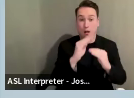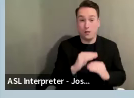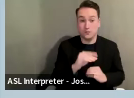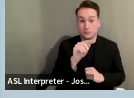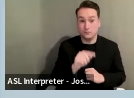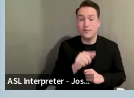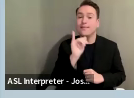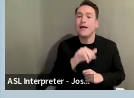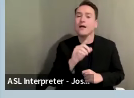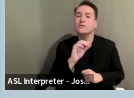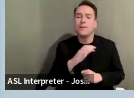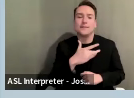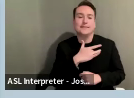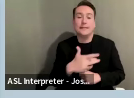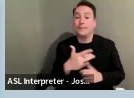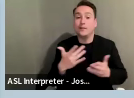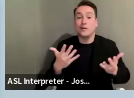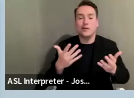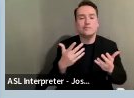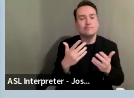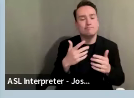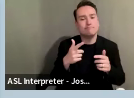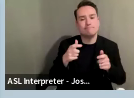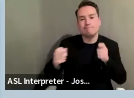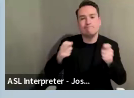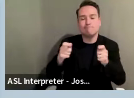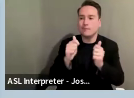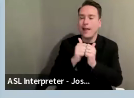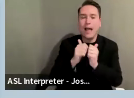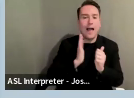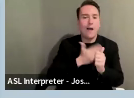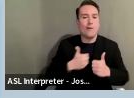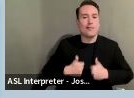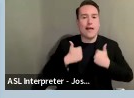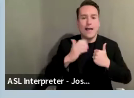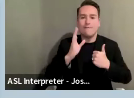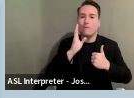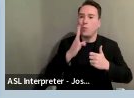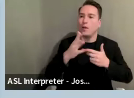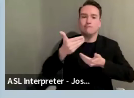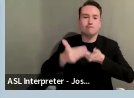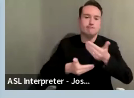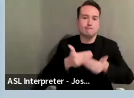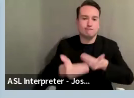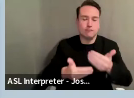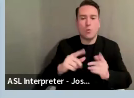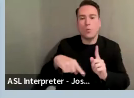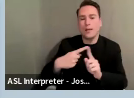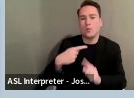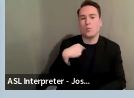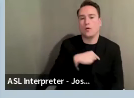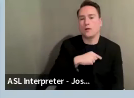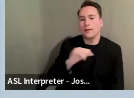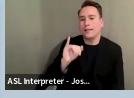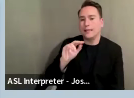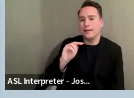documents that typically govern how our lives will progress when we're incapacitated. Okay, we